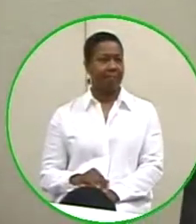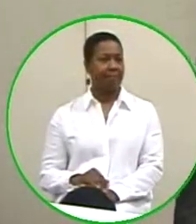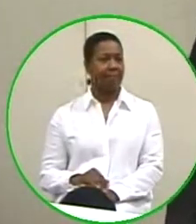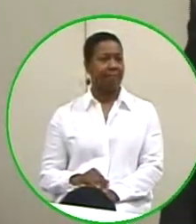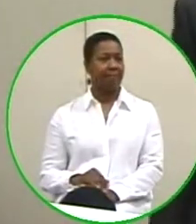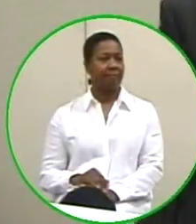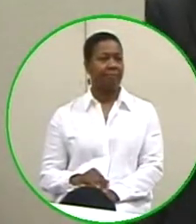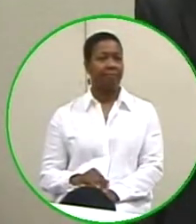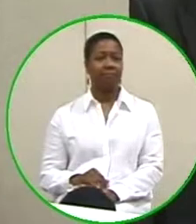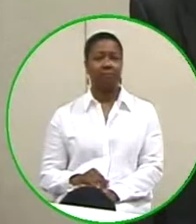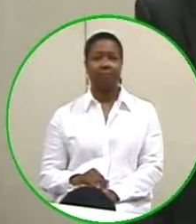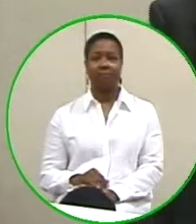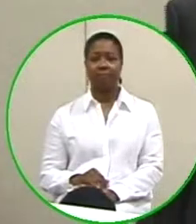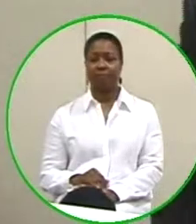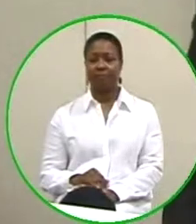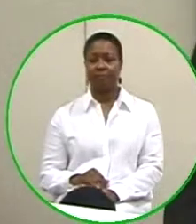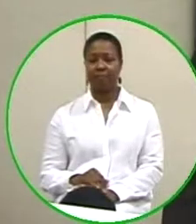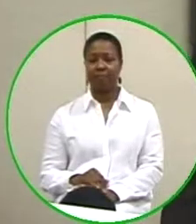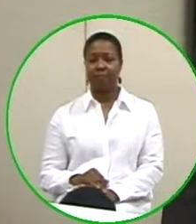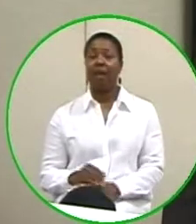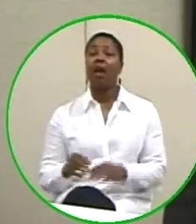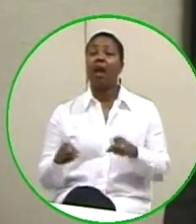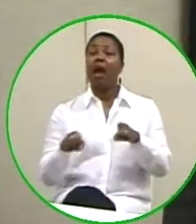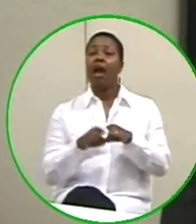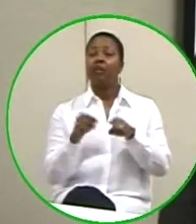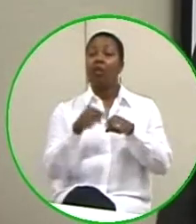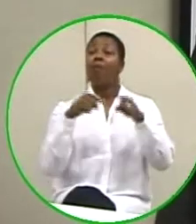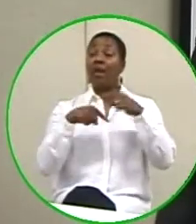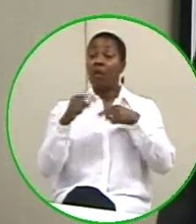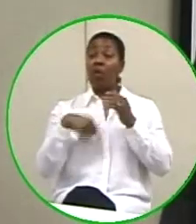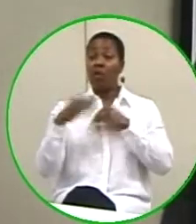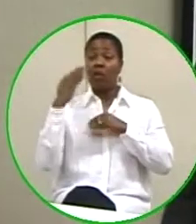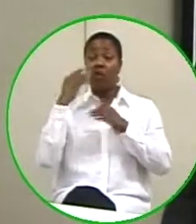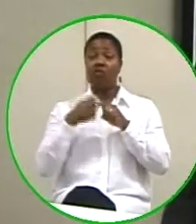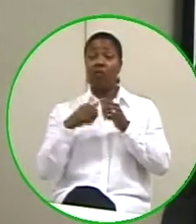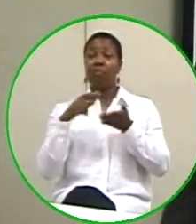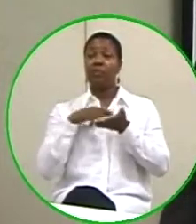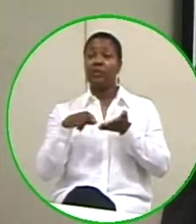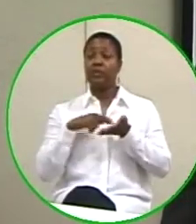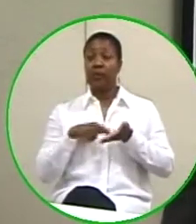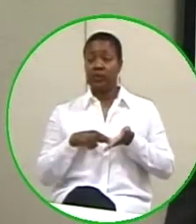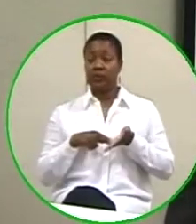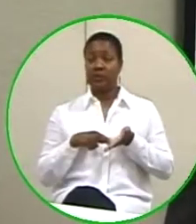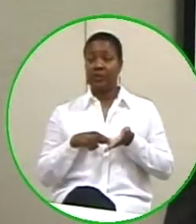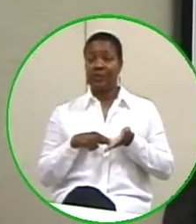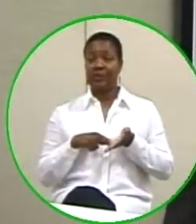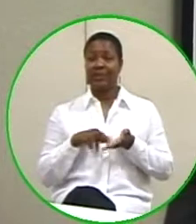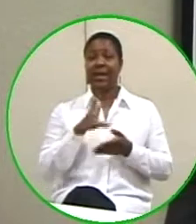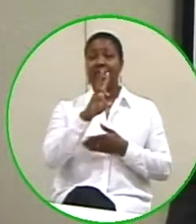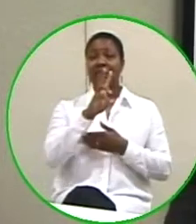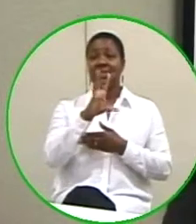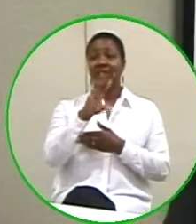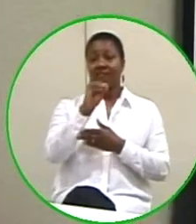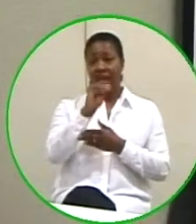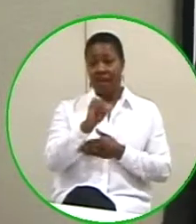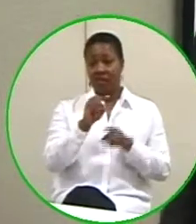And what we know, again, backing up, what we know from the research is that 65